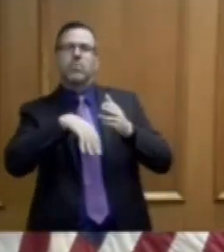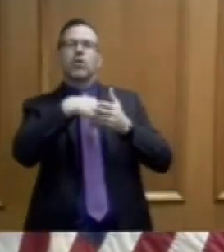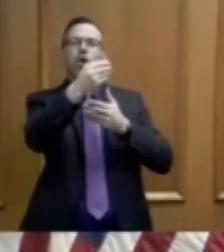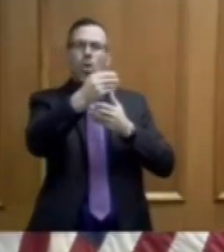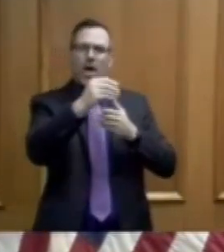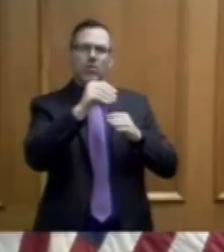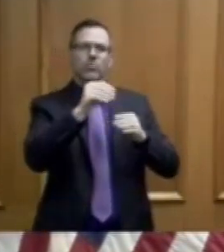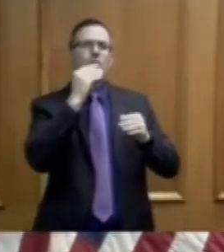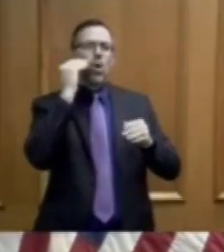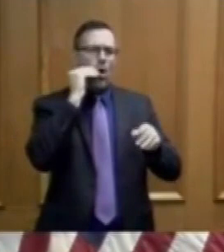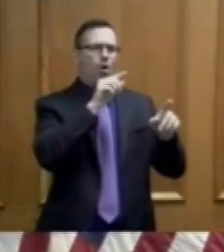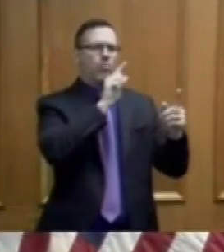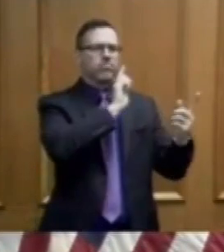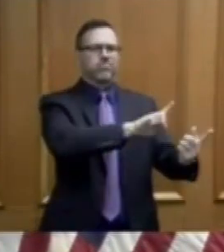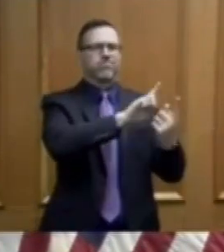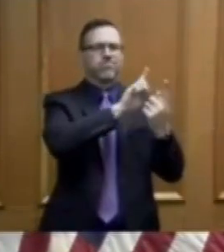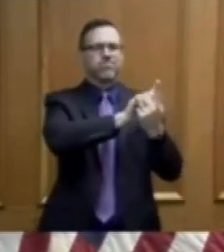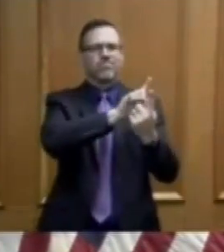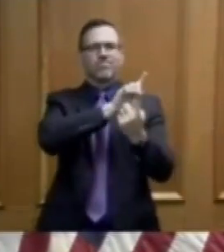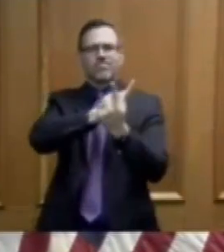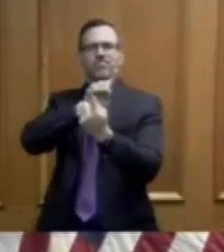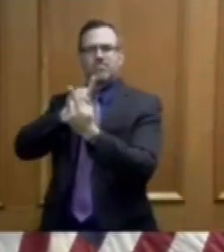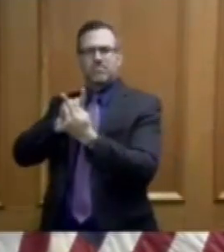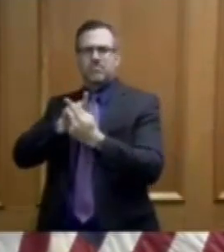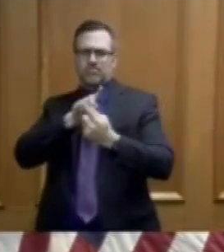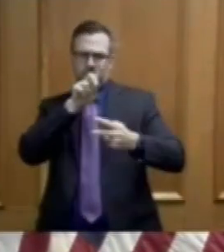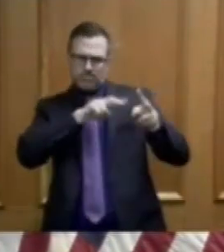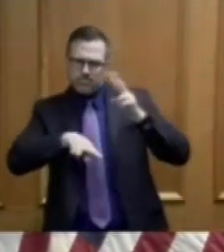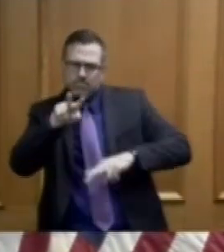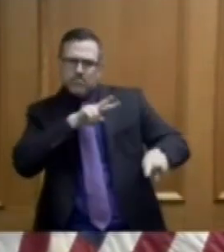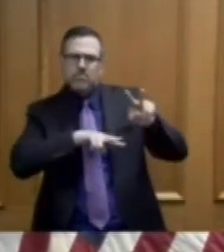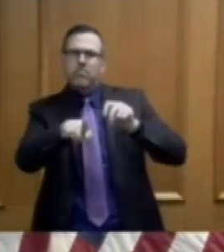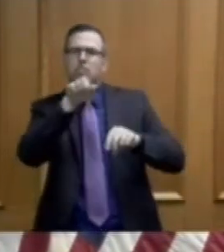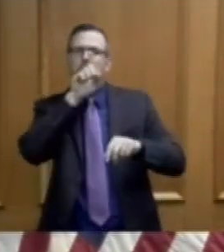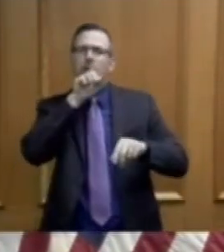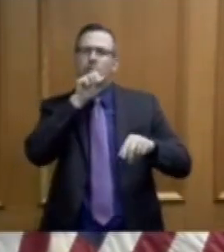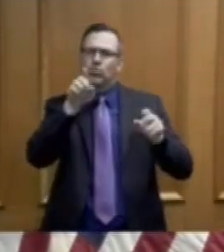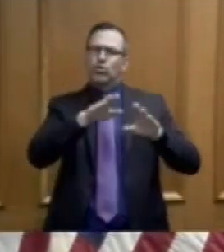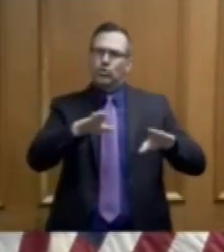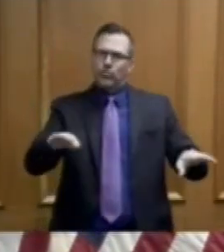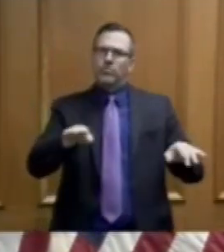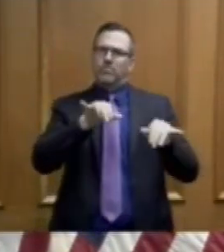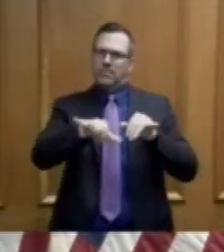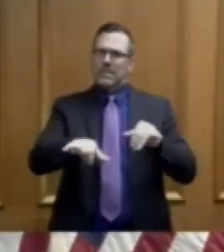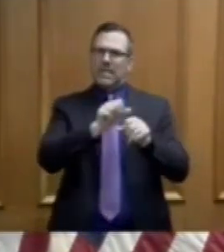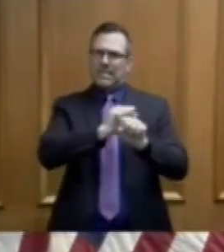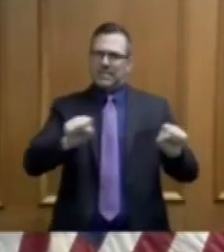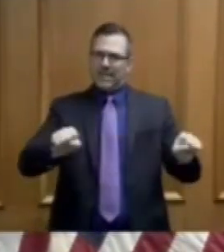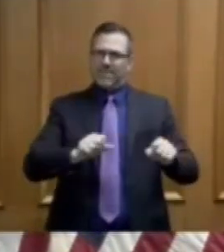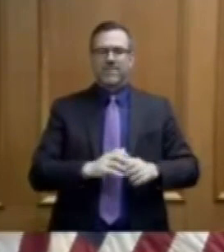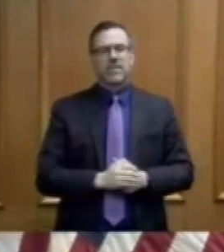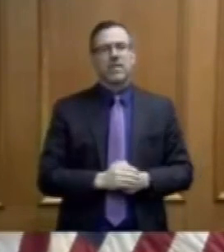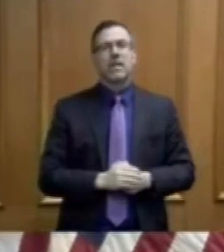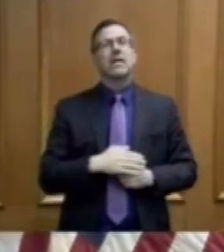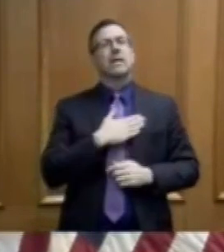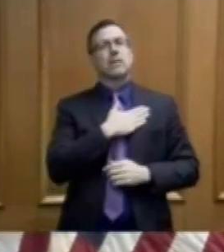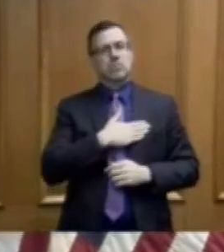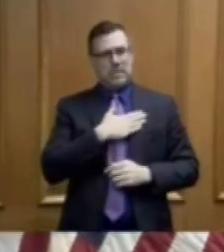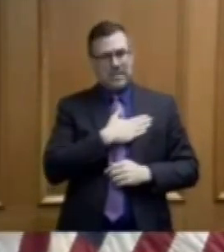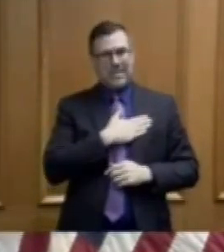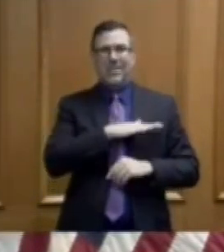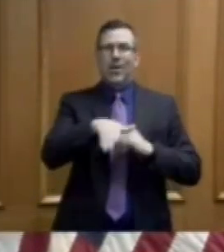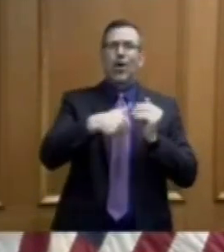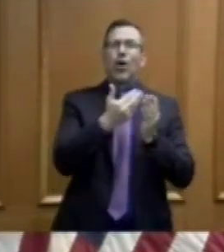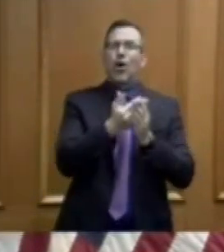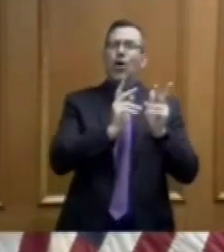make face-to-face visits to make sure that our children are safe across this state. I urge all Tennesseans to